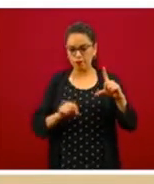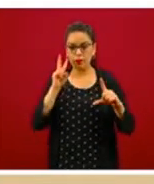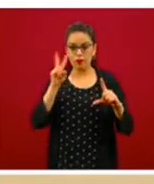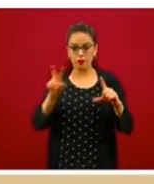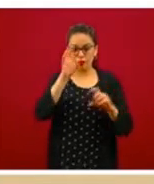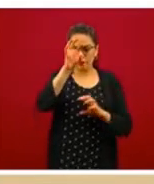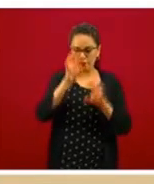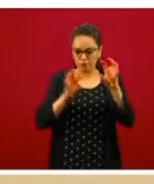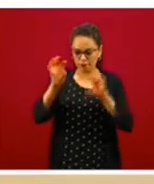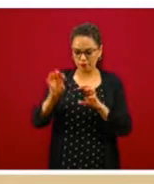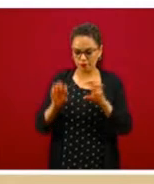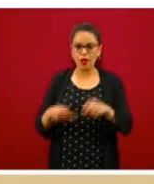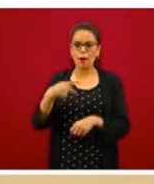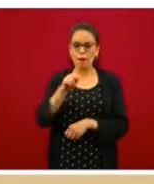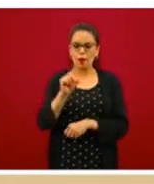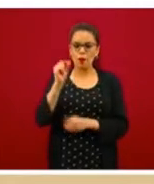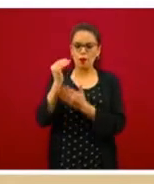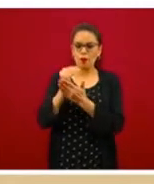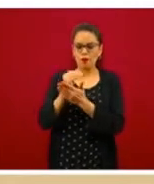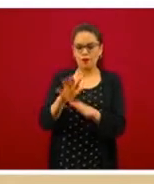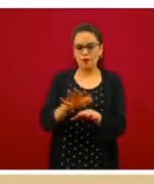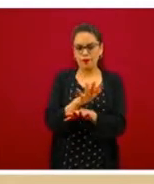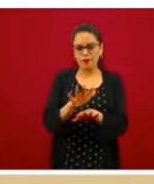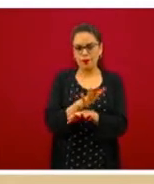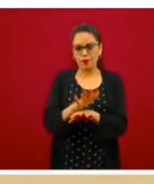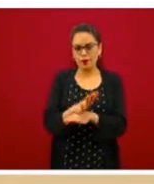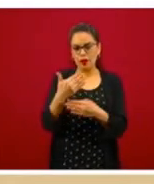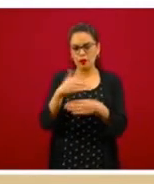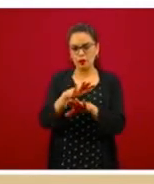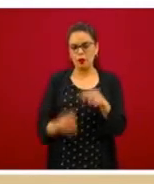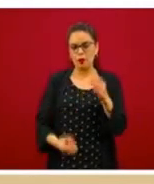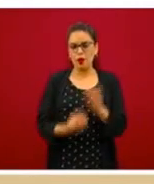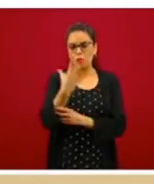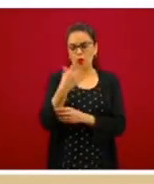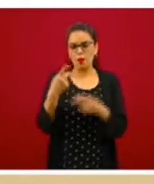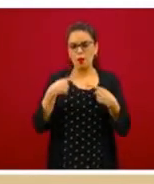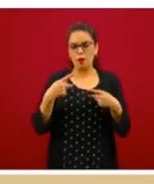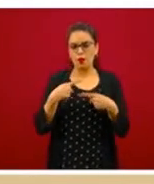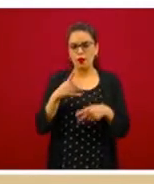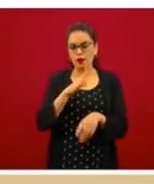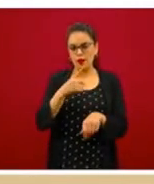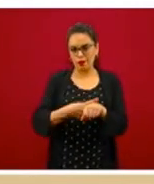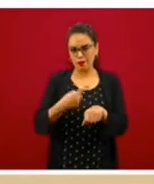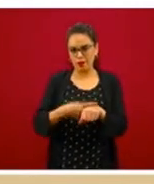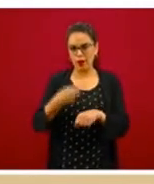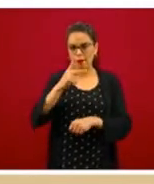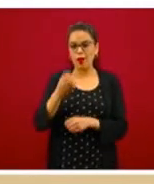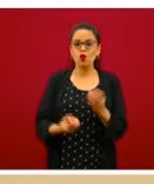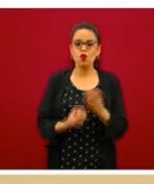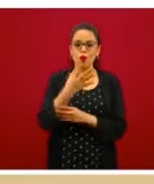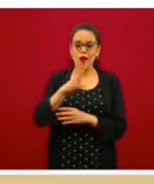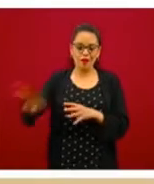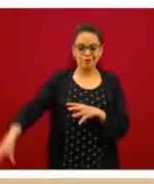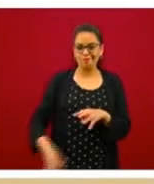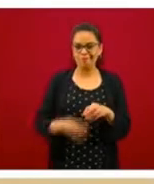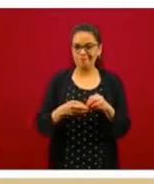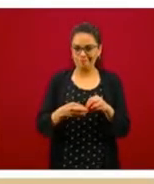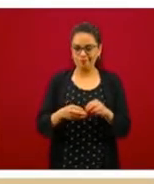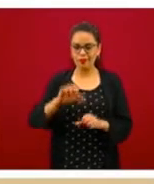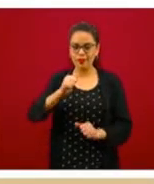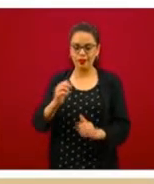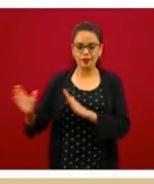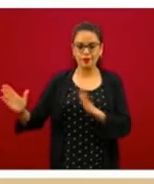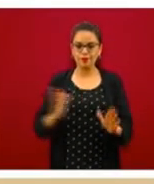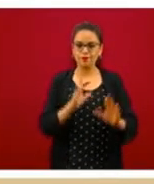of the patterns of the disease, of the COVID syndrome.